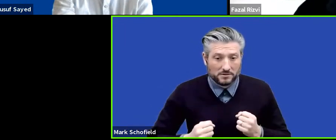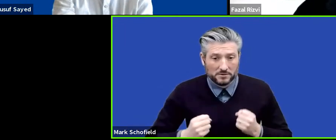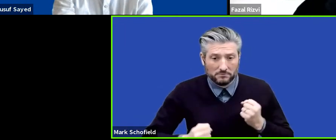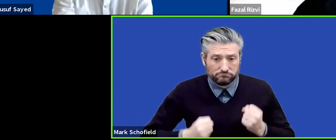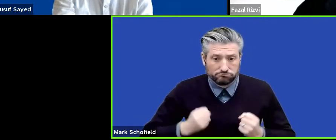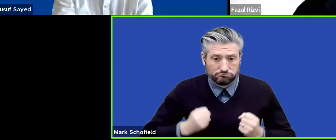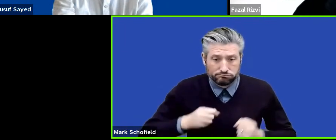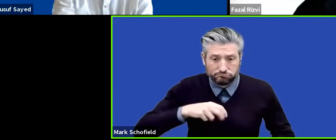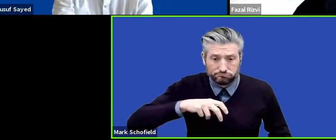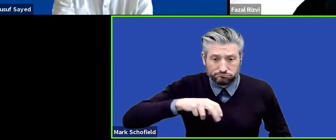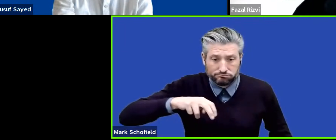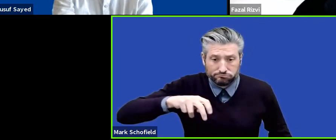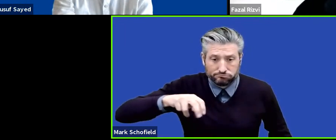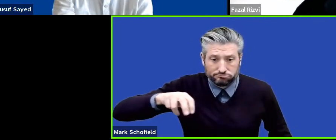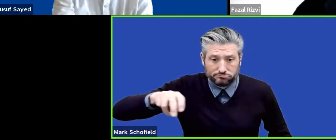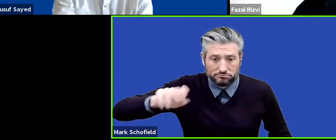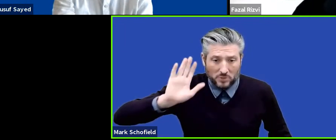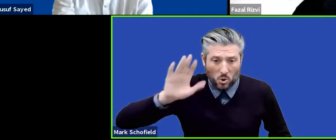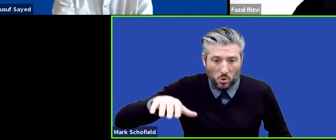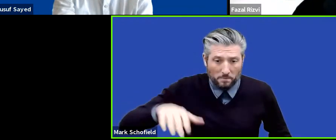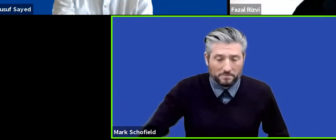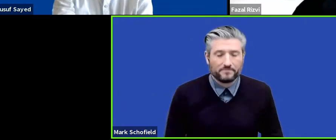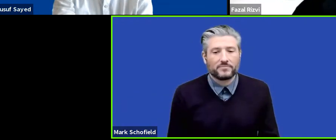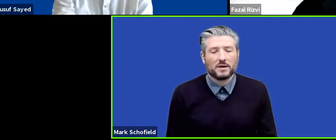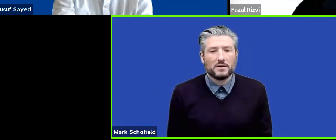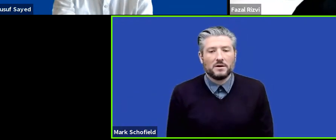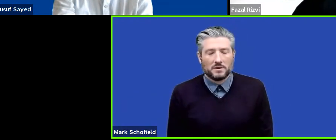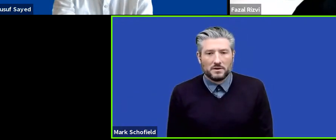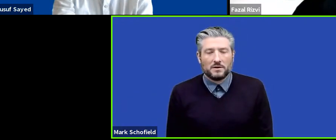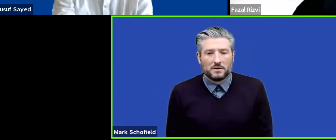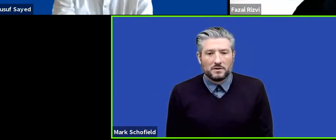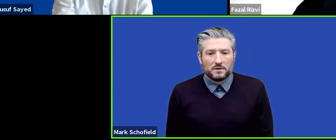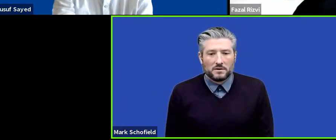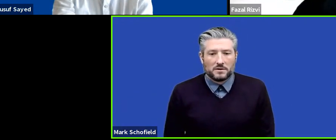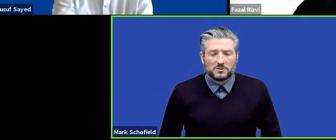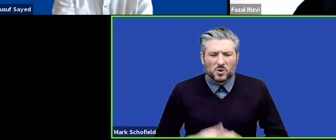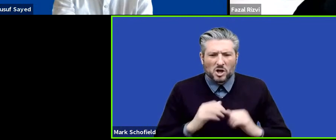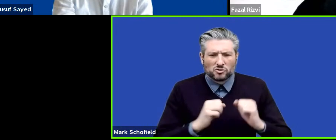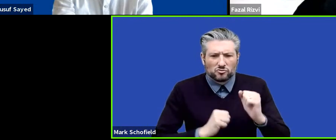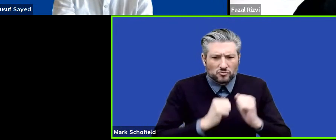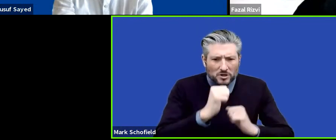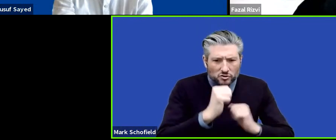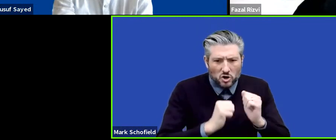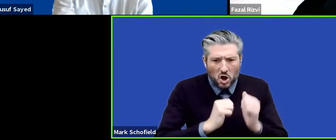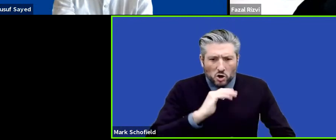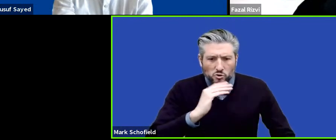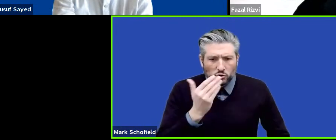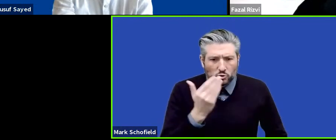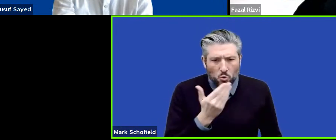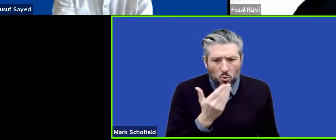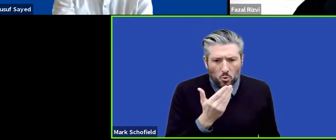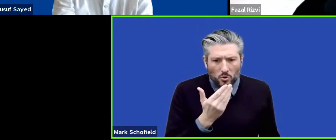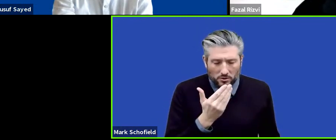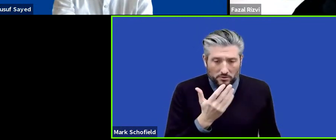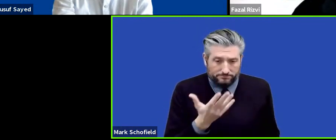infrastructure, of course, was not only a problem. The online transfer or